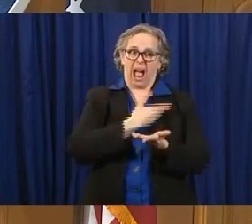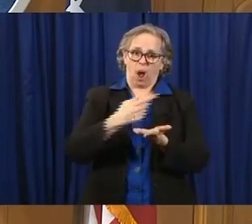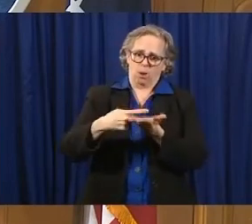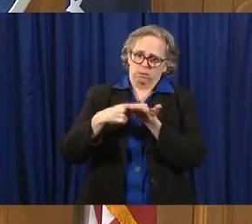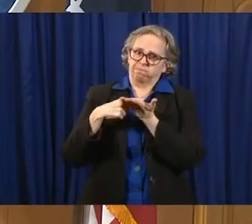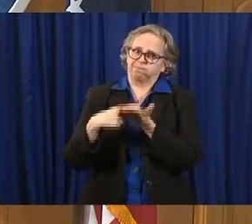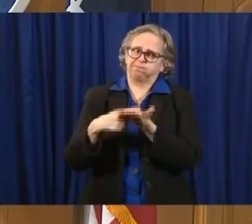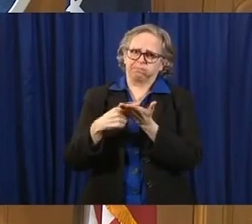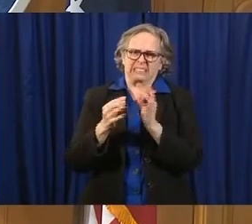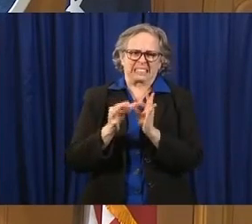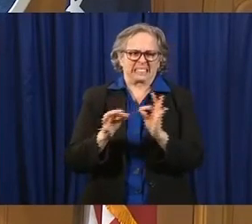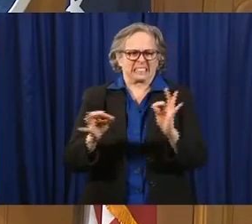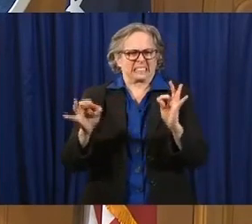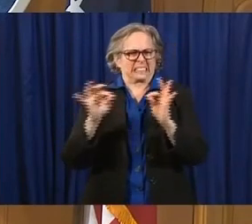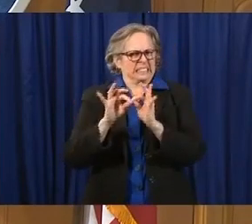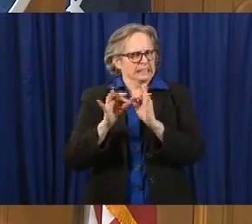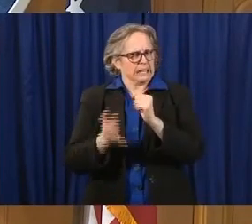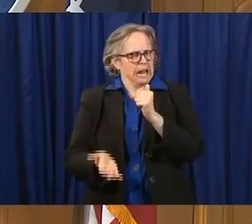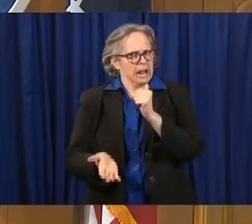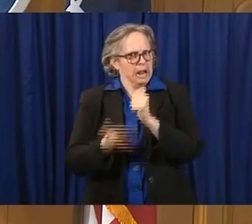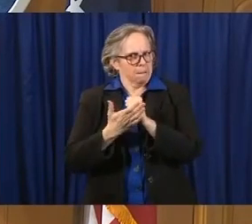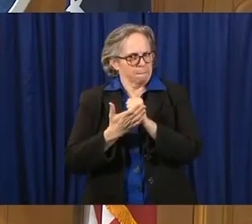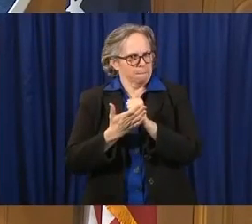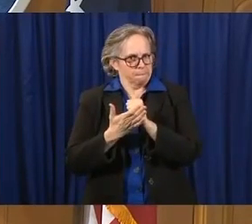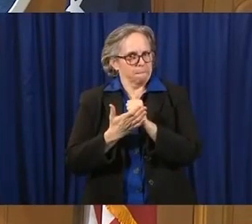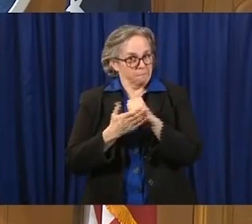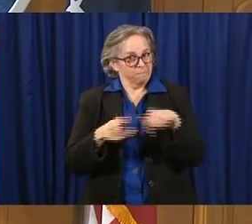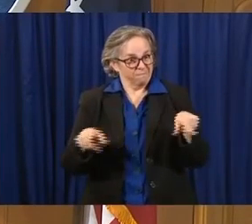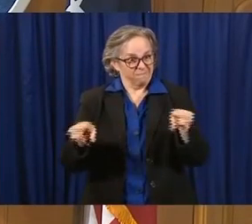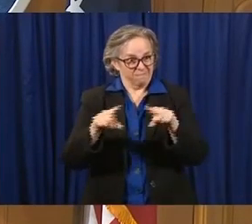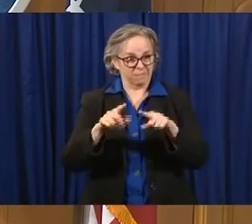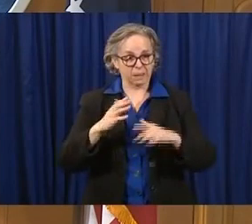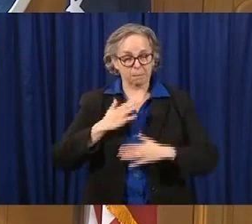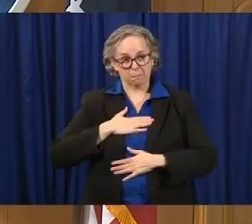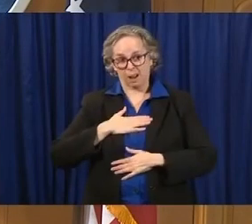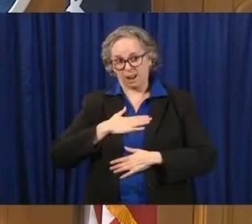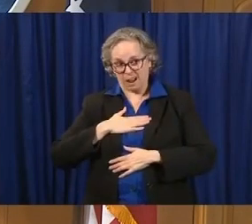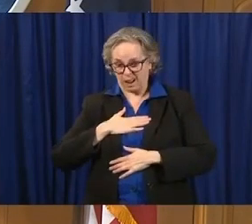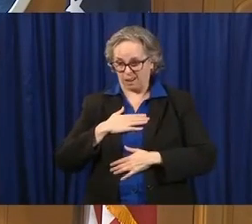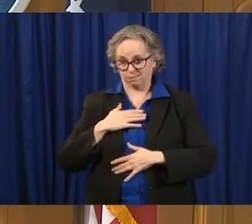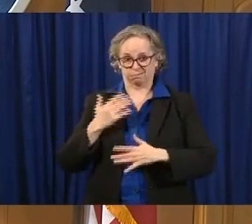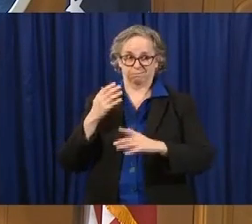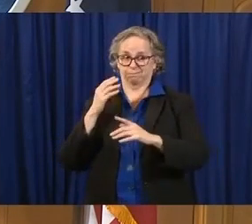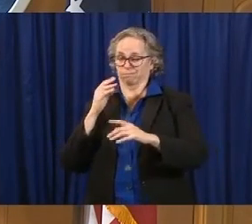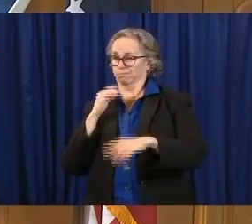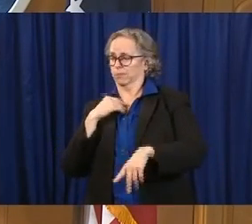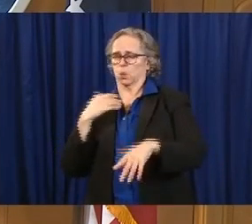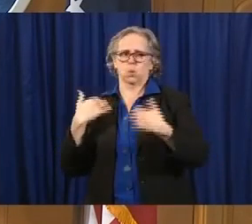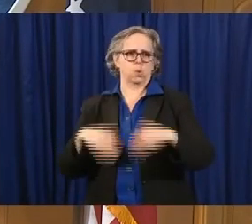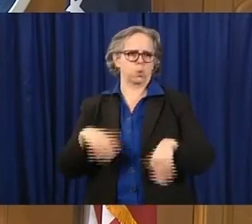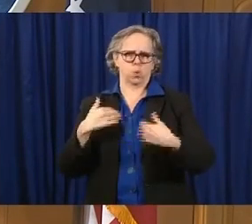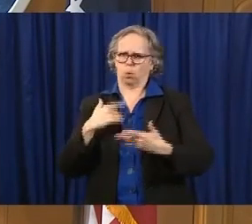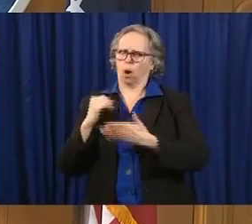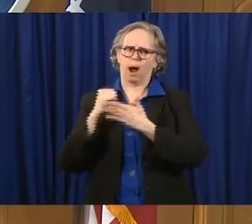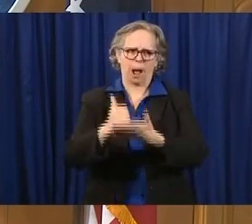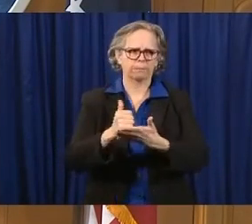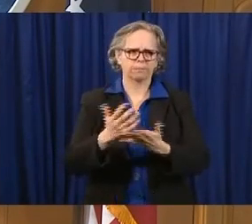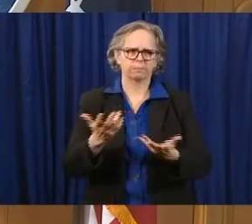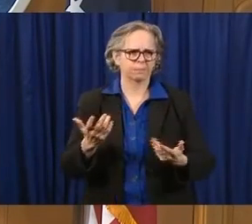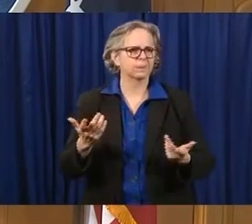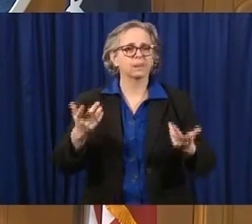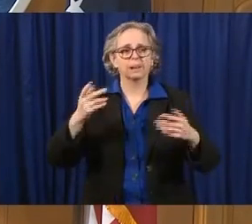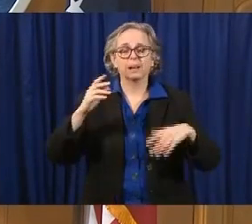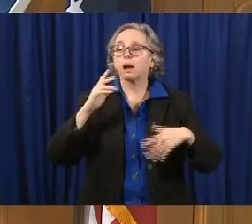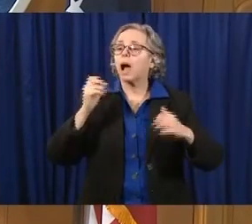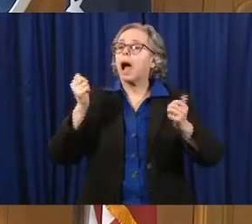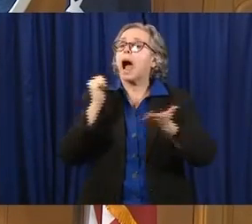helpful, I know, to me, and I think they're probably also sure helpful to the people of the state of Ohio, and that we come